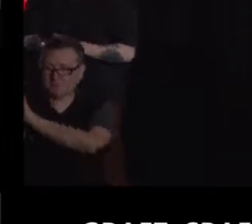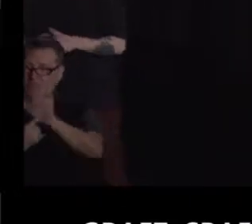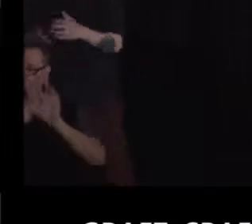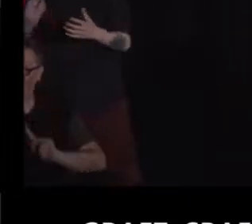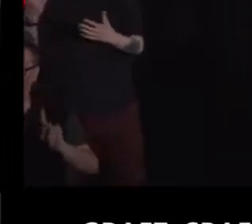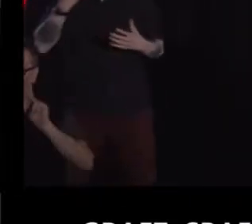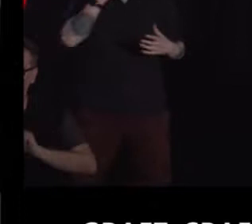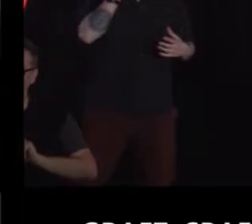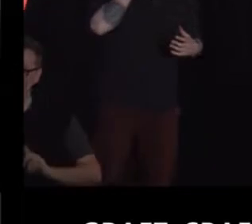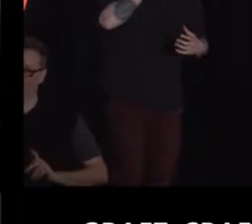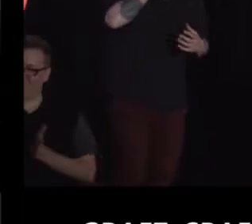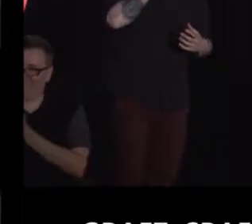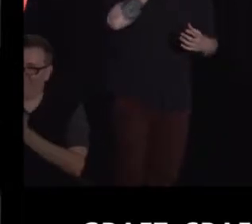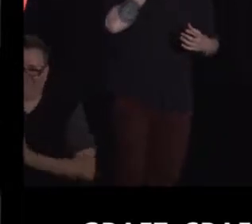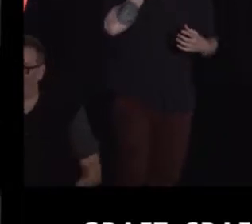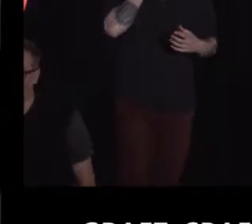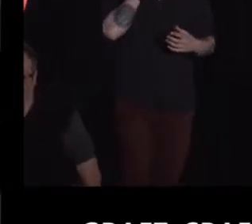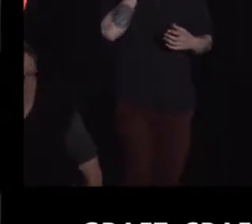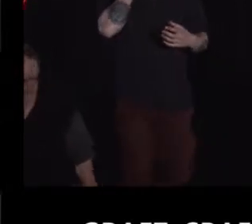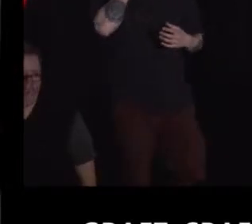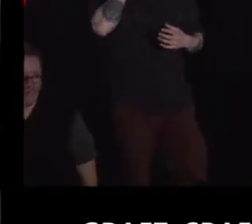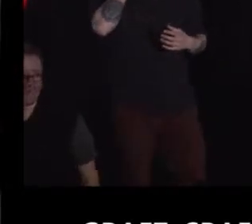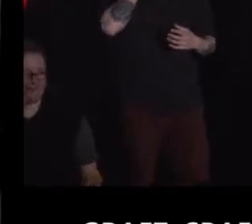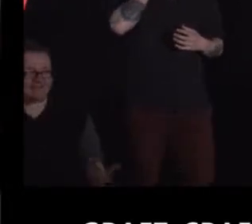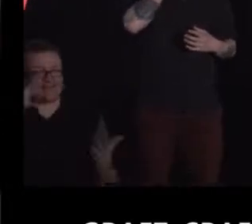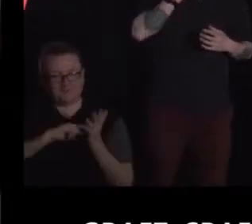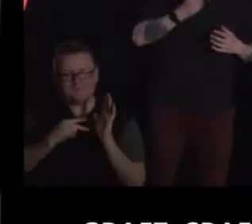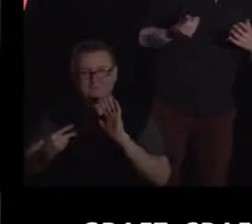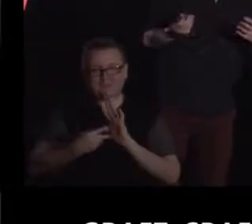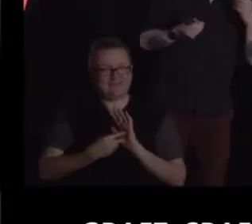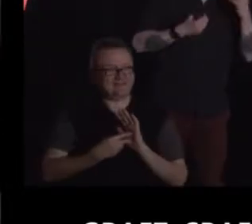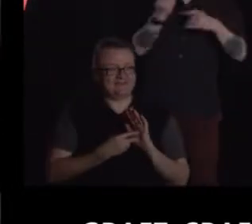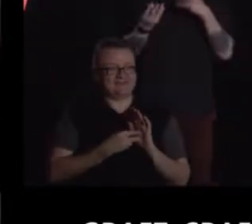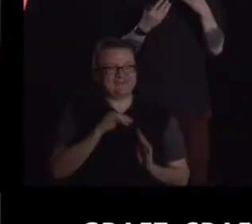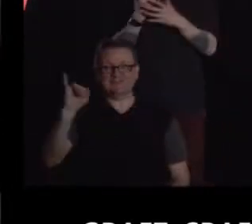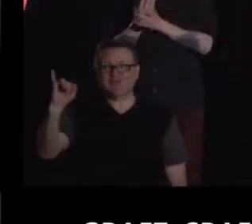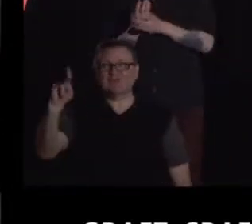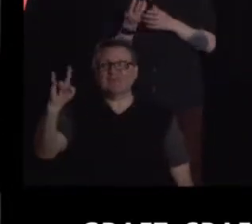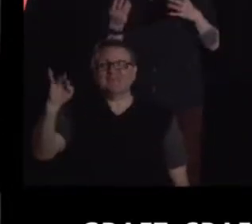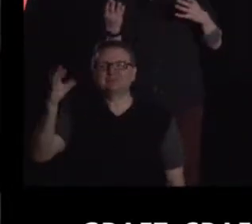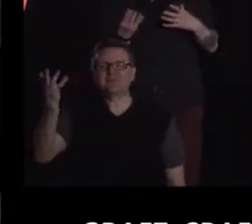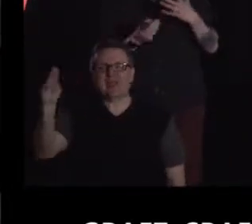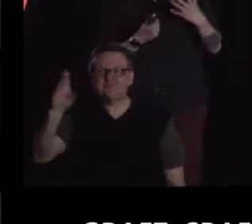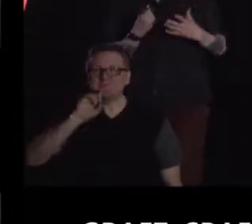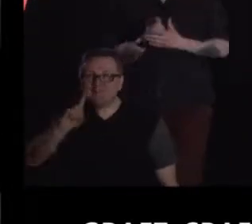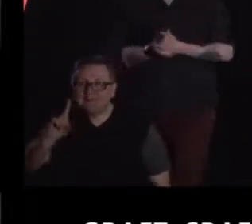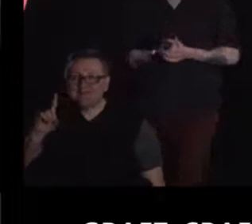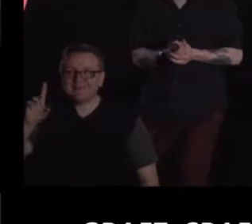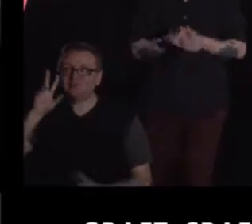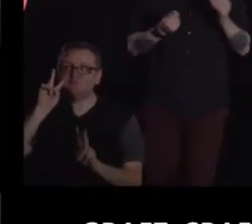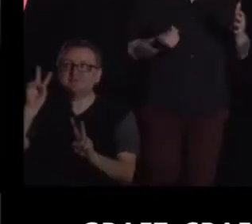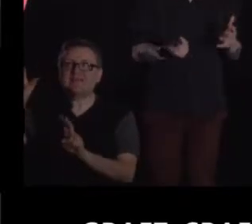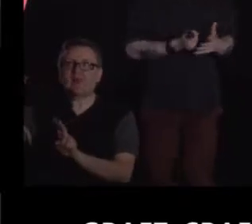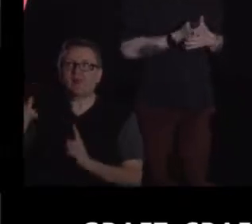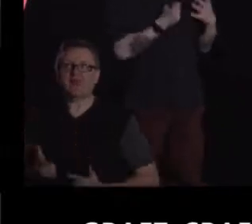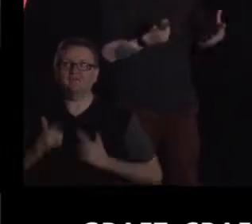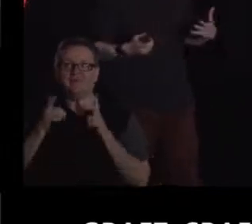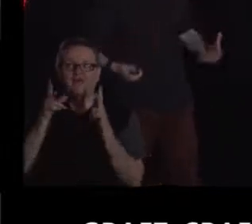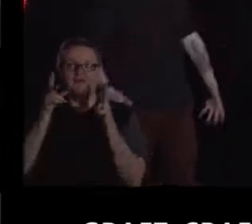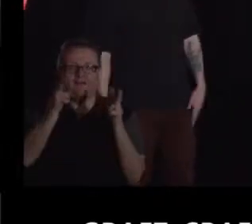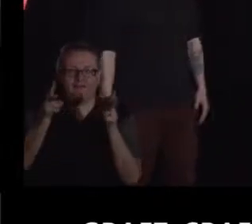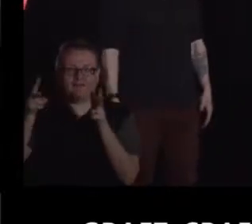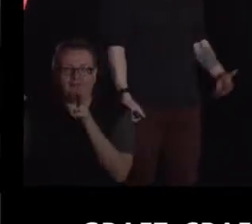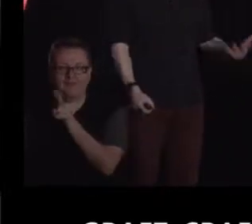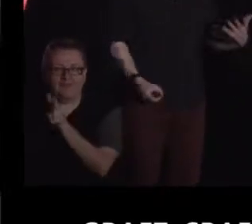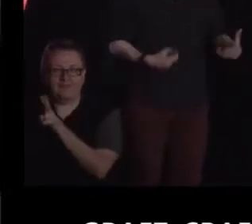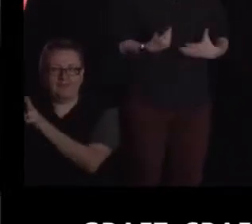a totally true persona. I mean, you are and you're not. I mean, that's a beautiful thing, that obviously things like Twitter and Instagram, it's very instant, you get an insight into people's lives. But also, you